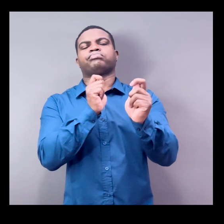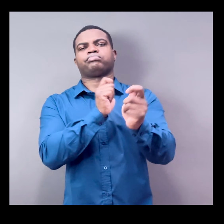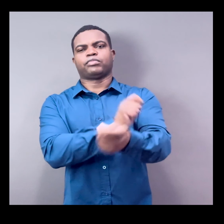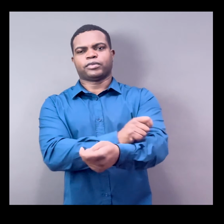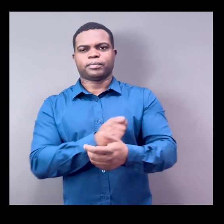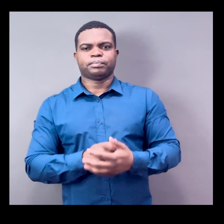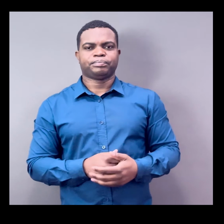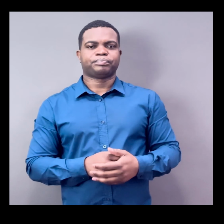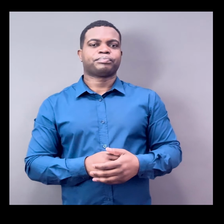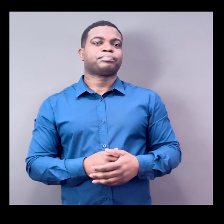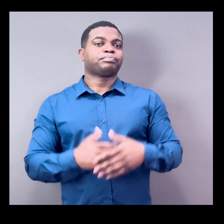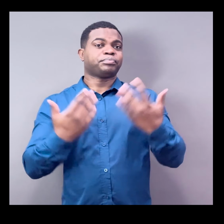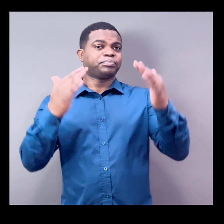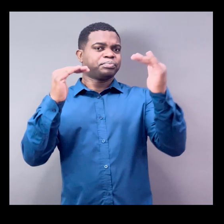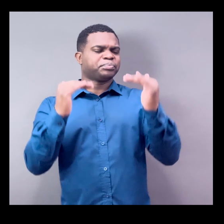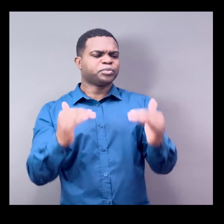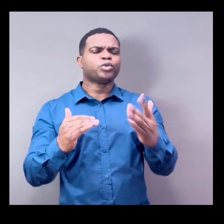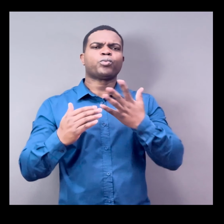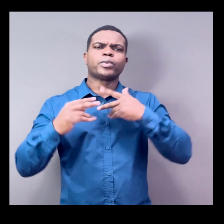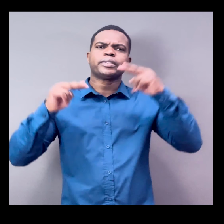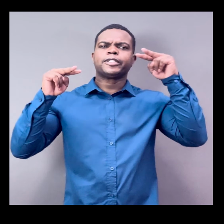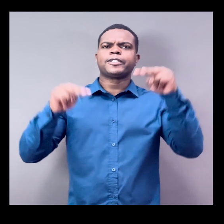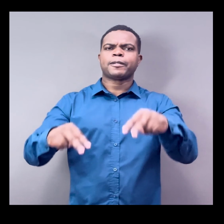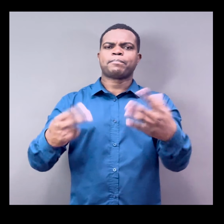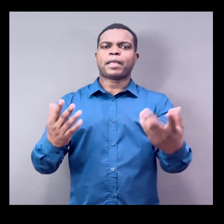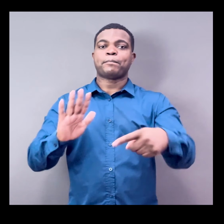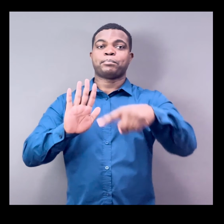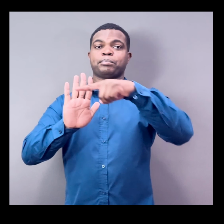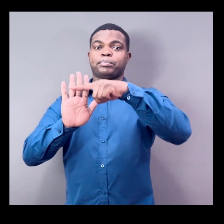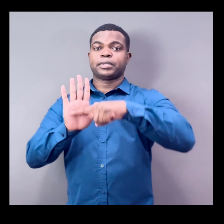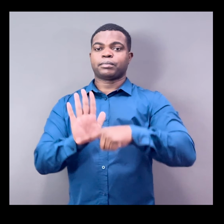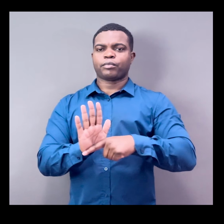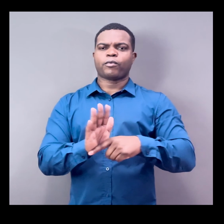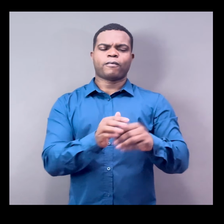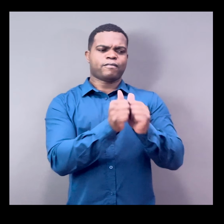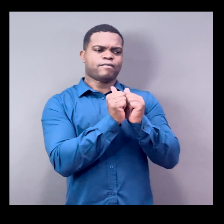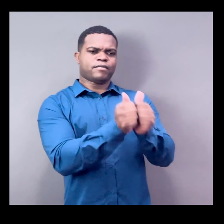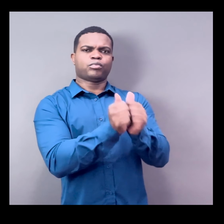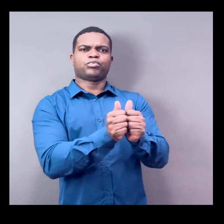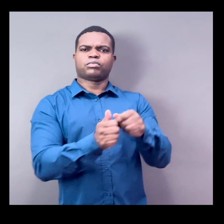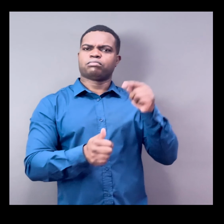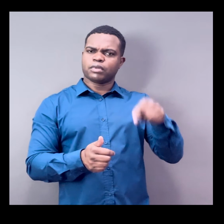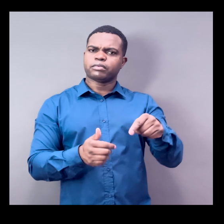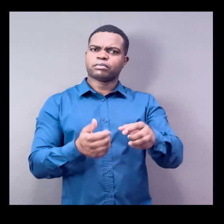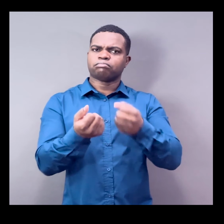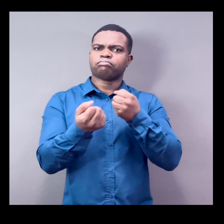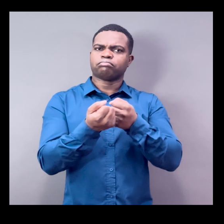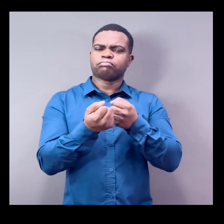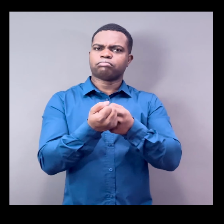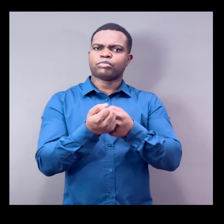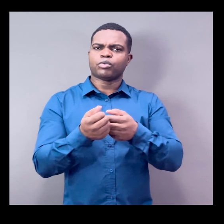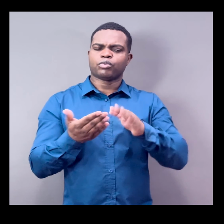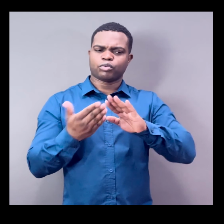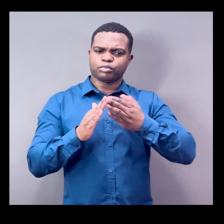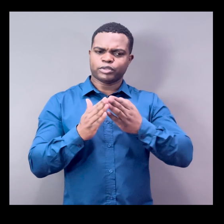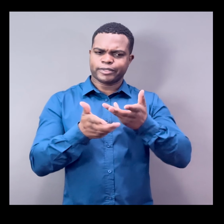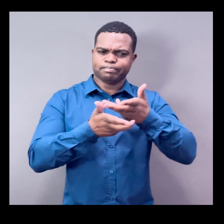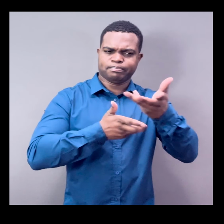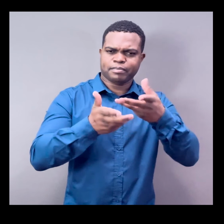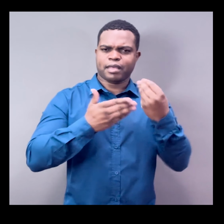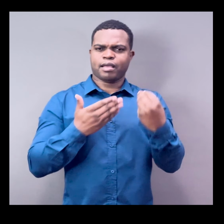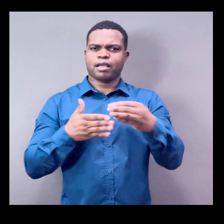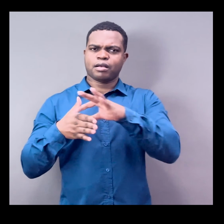So it is important to look at the principles and values that guides community engagement before